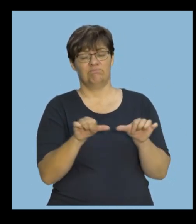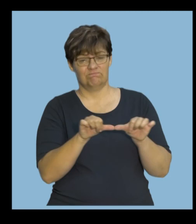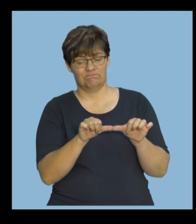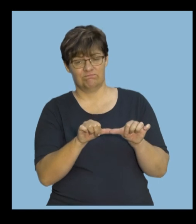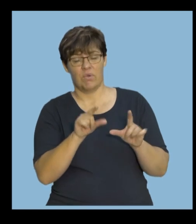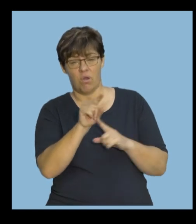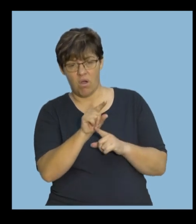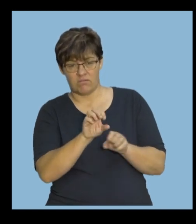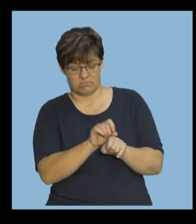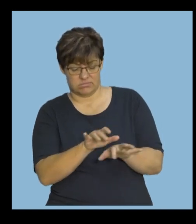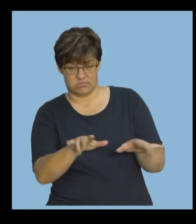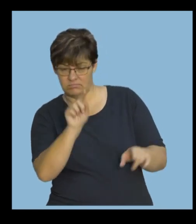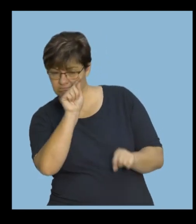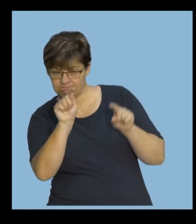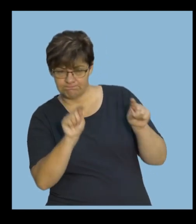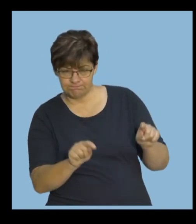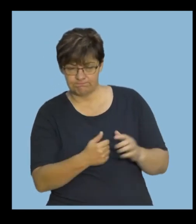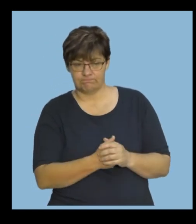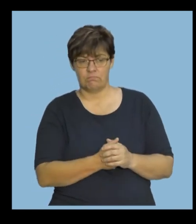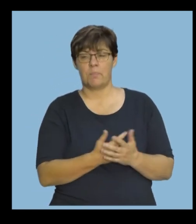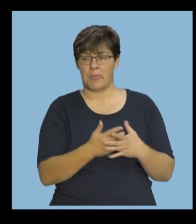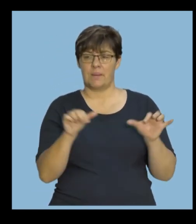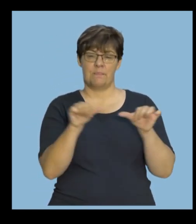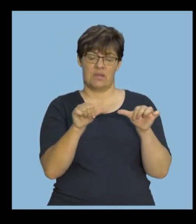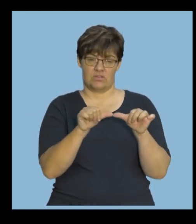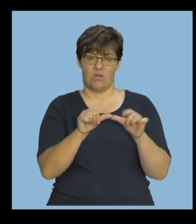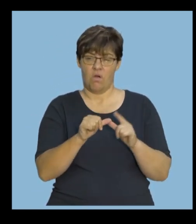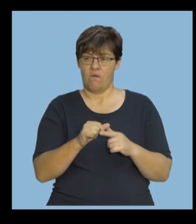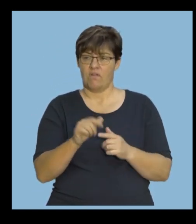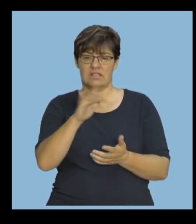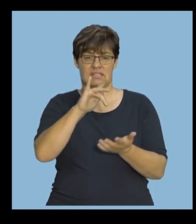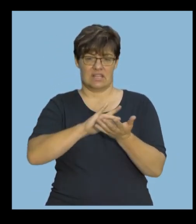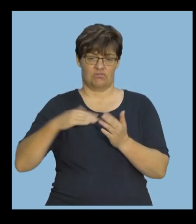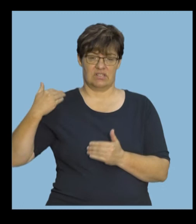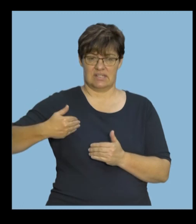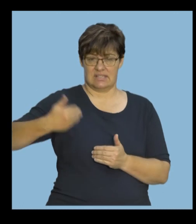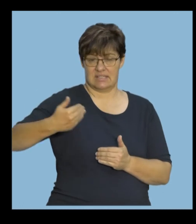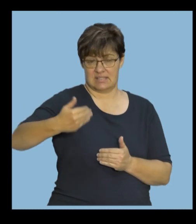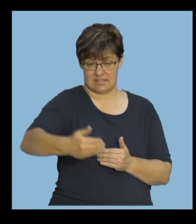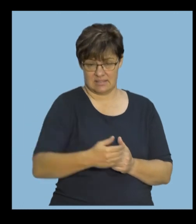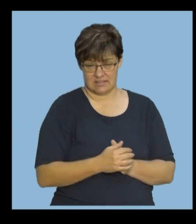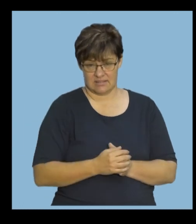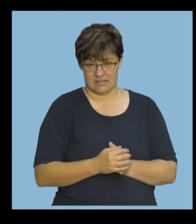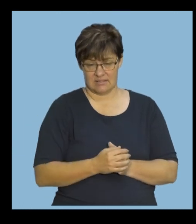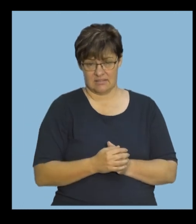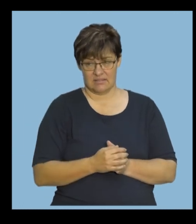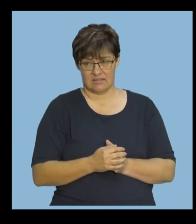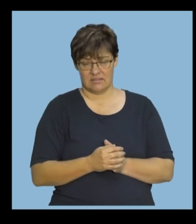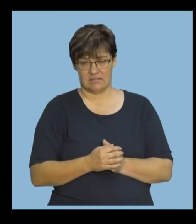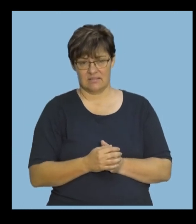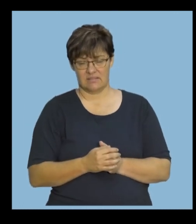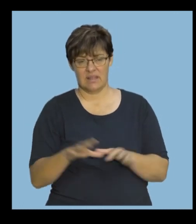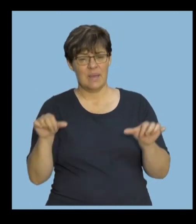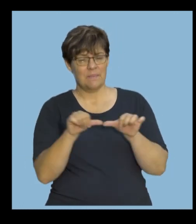and the measure, this is a measure of dispersion and measures of central